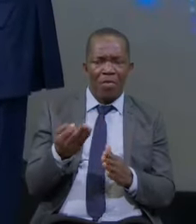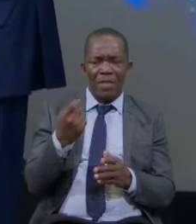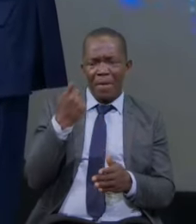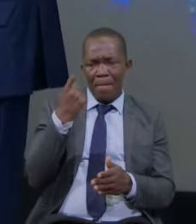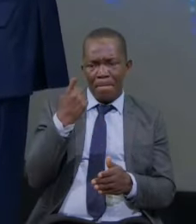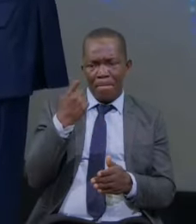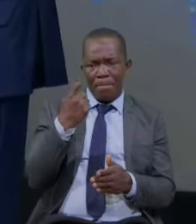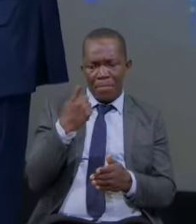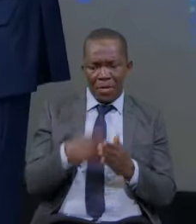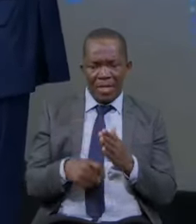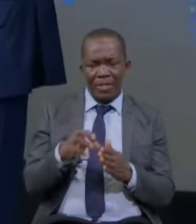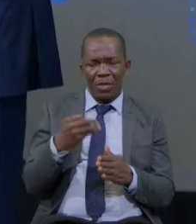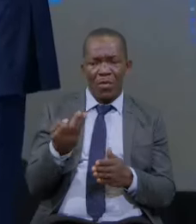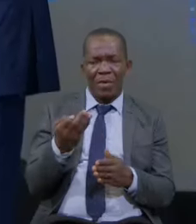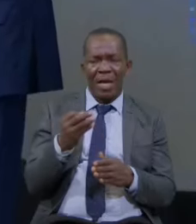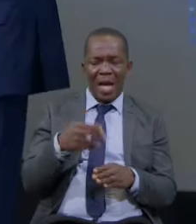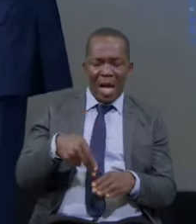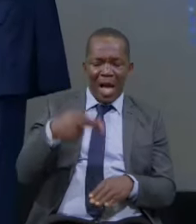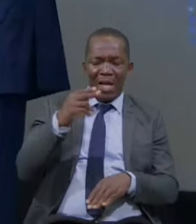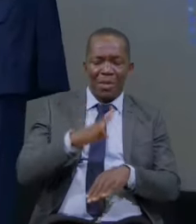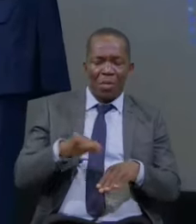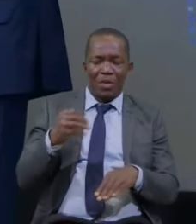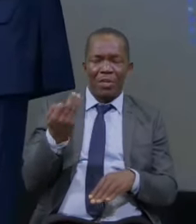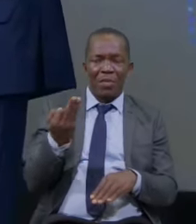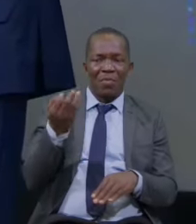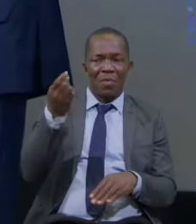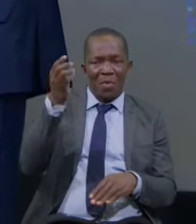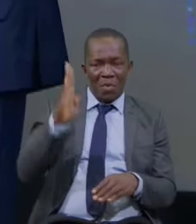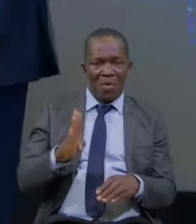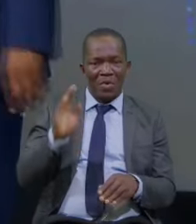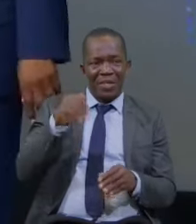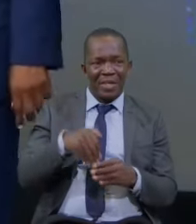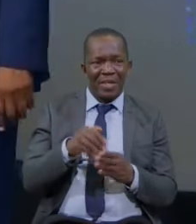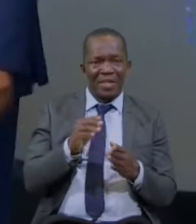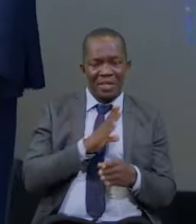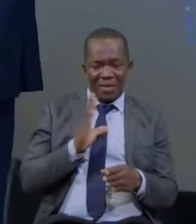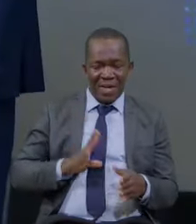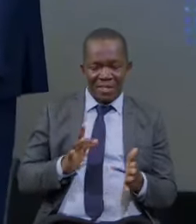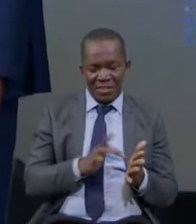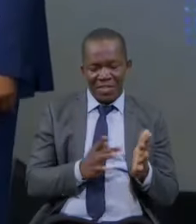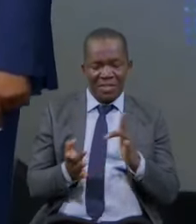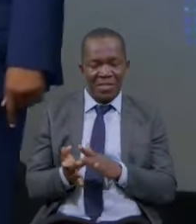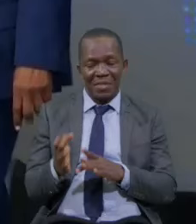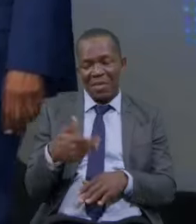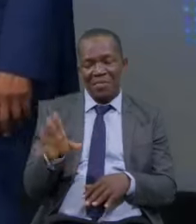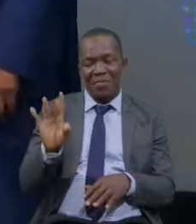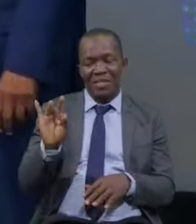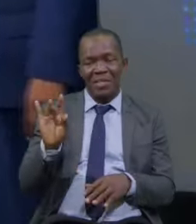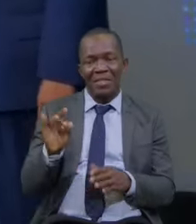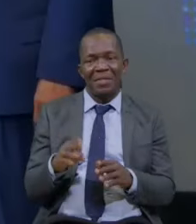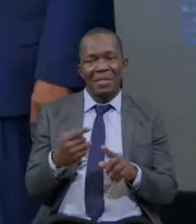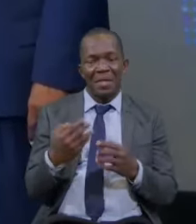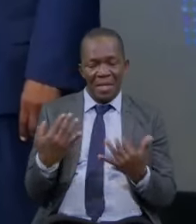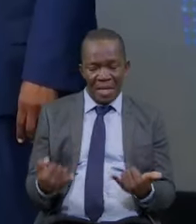God in Christ Jesus. Verse 15, it says, let us therefore, as many as